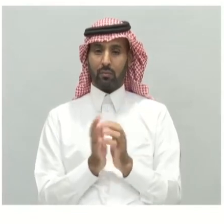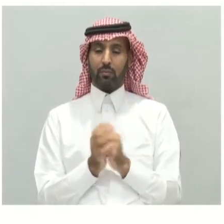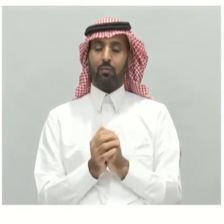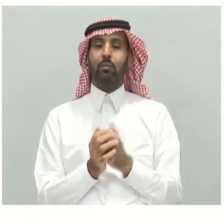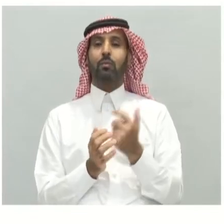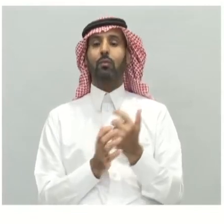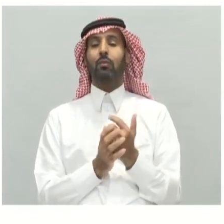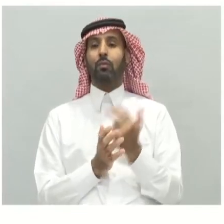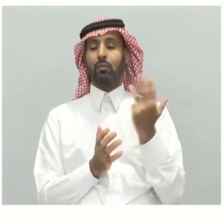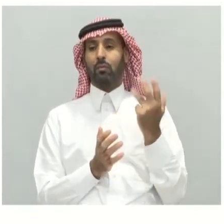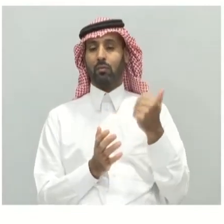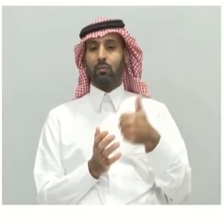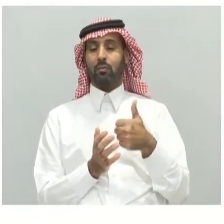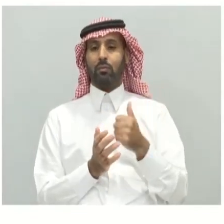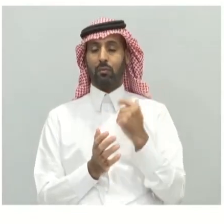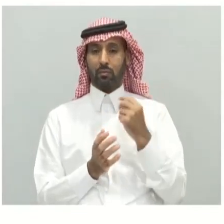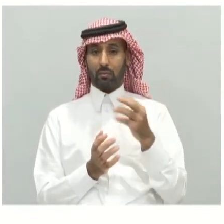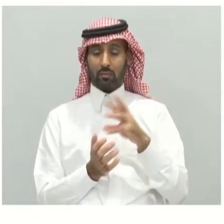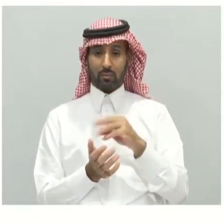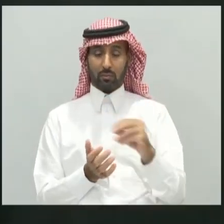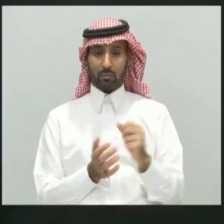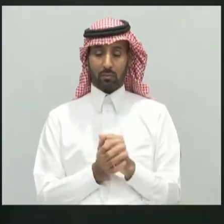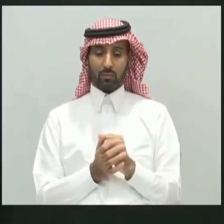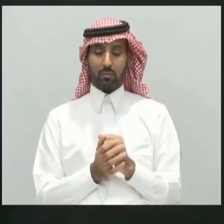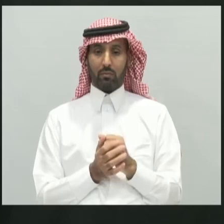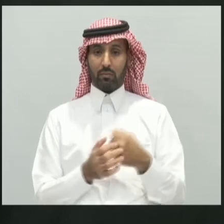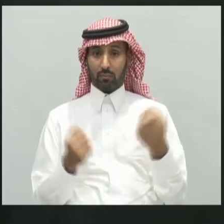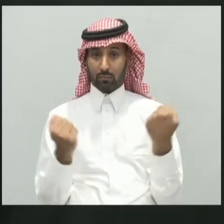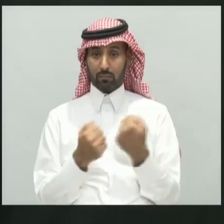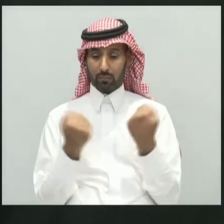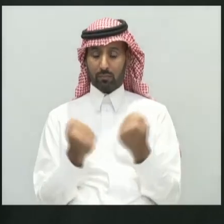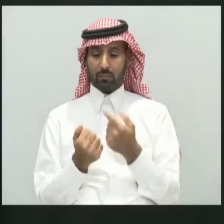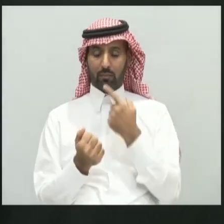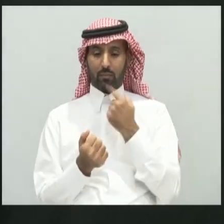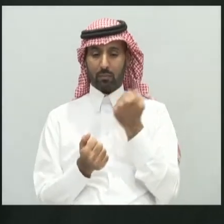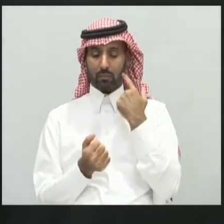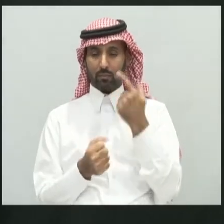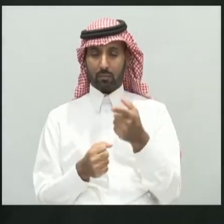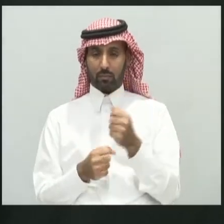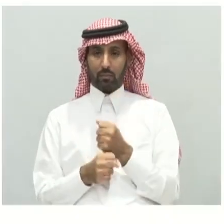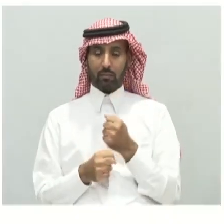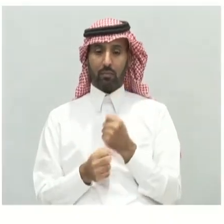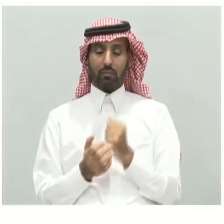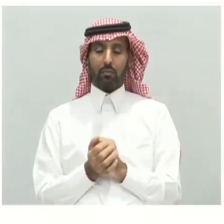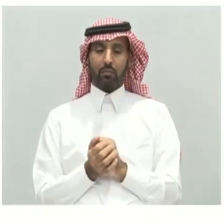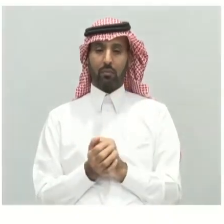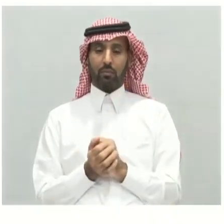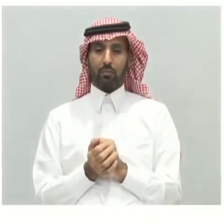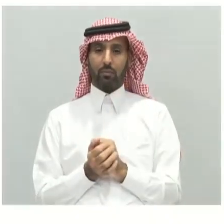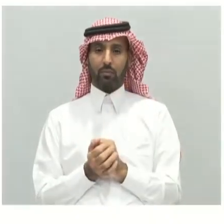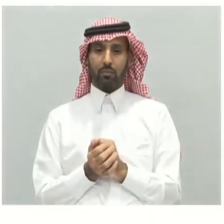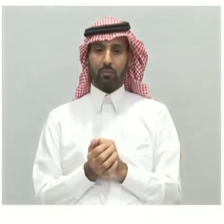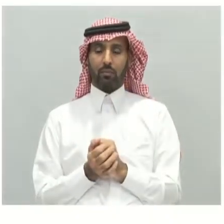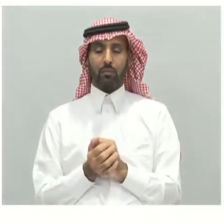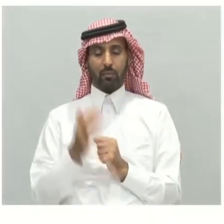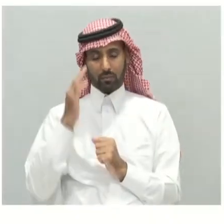page 96, as a more practice for the simple past. That's it for today. Thank